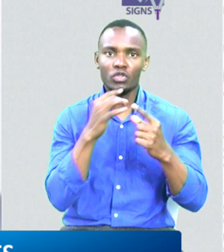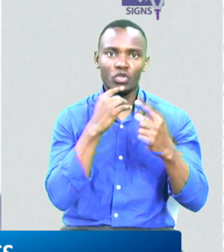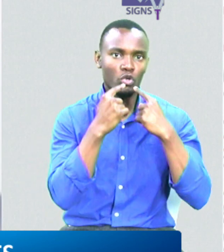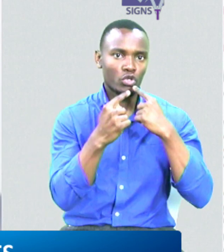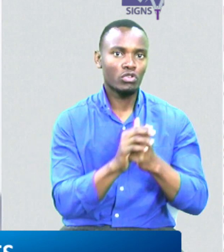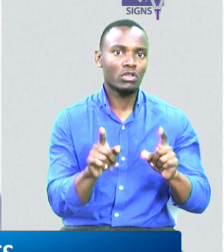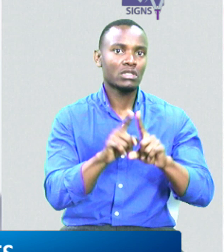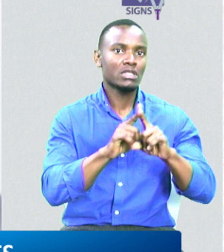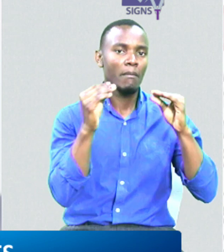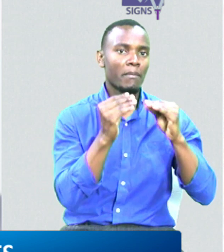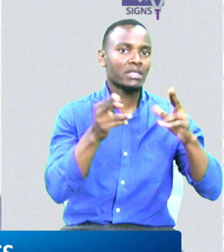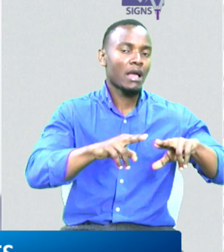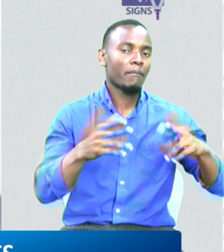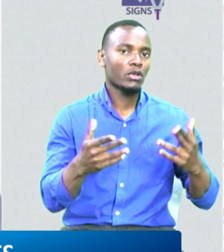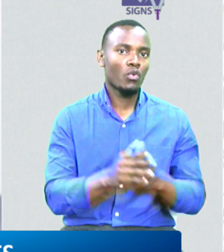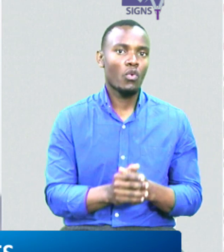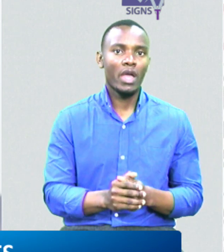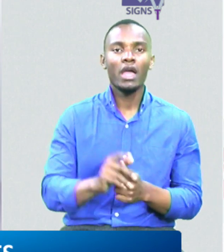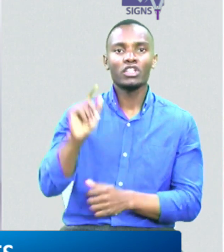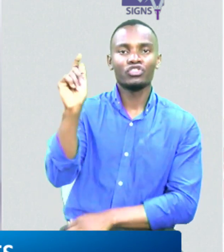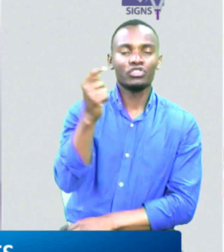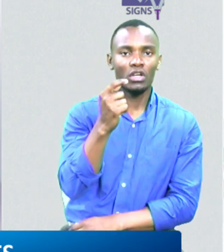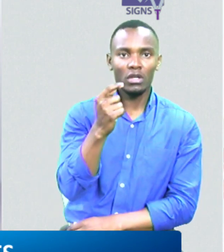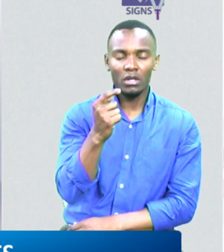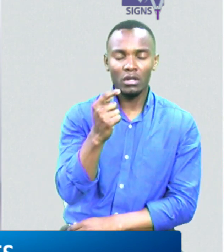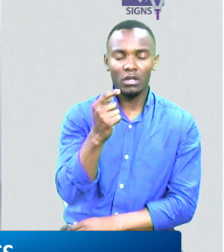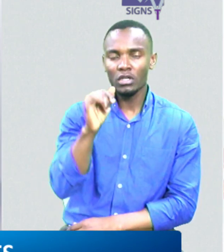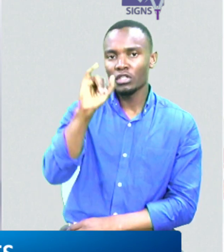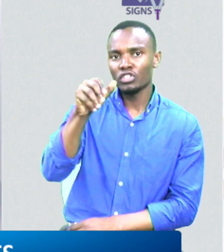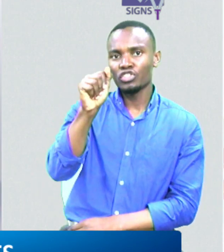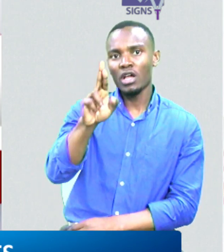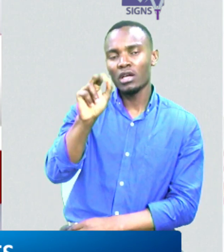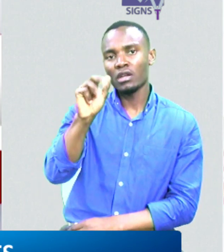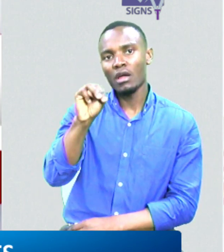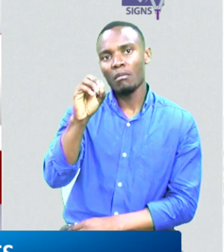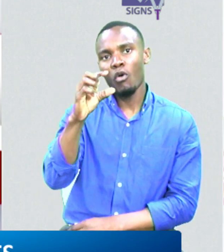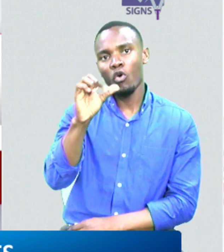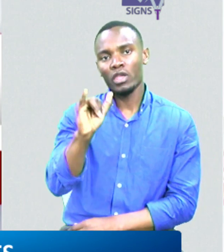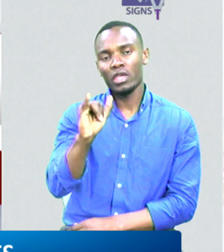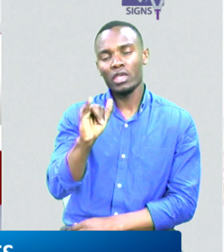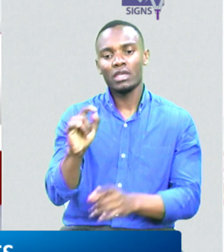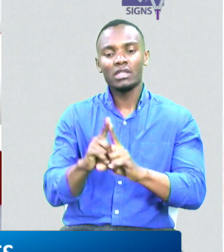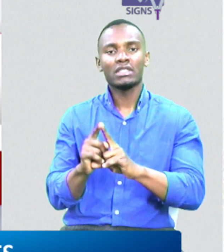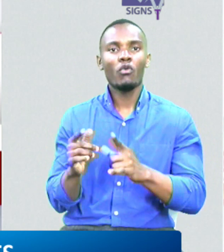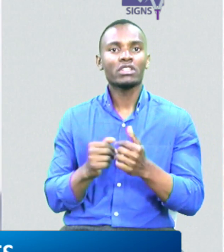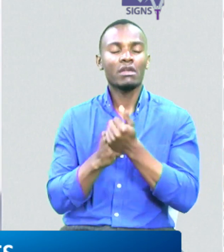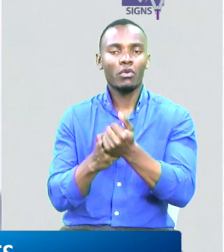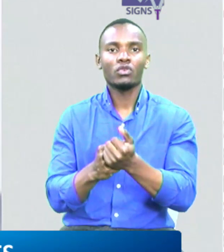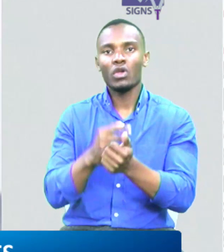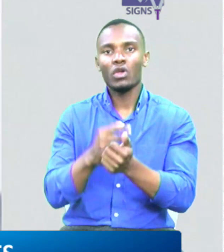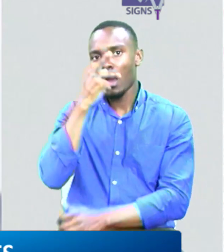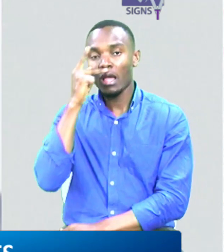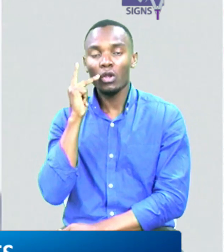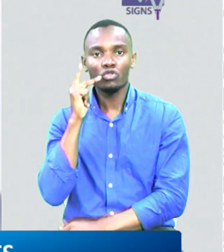team. And my economic team is not interested in running any ministry. And